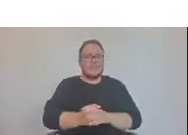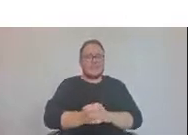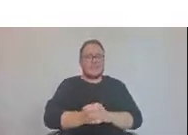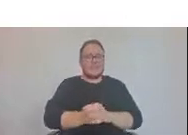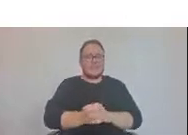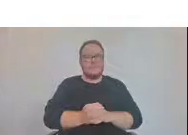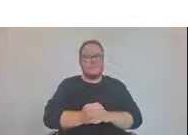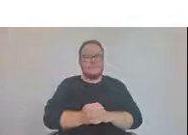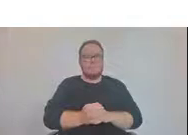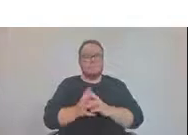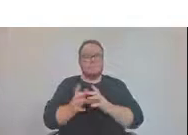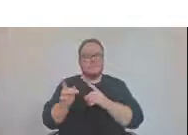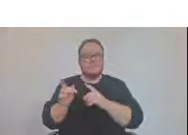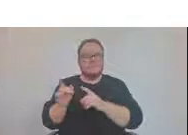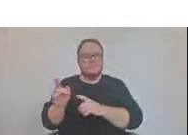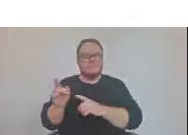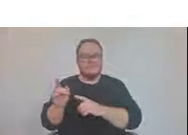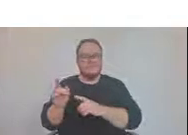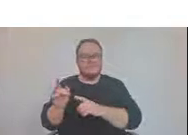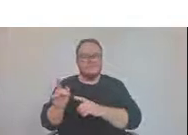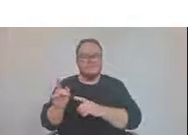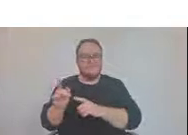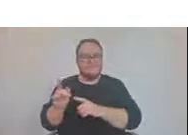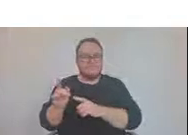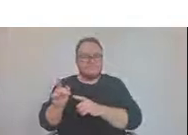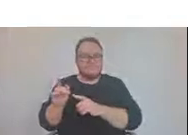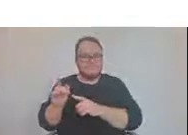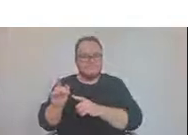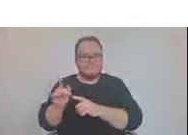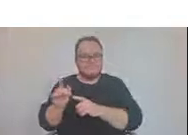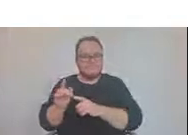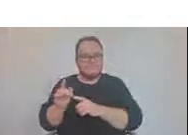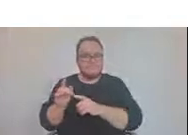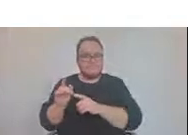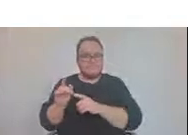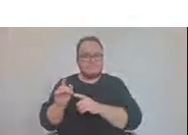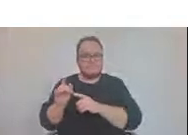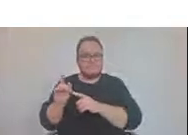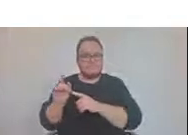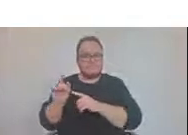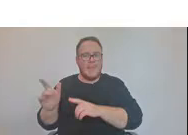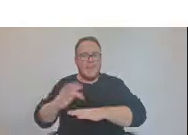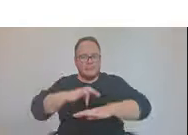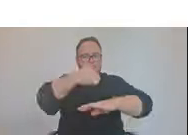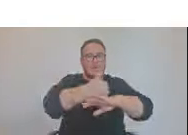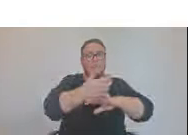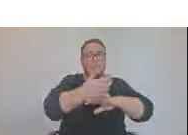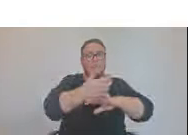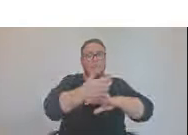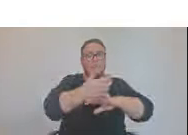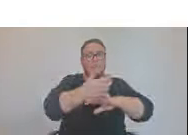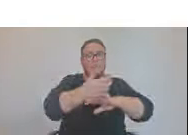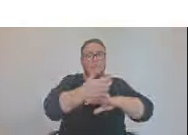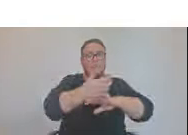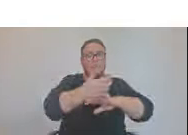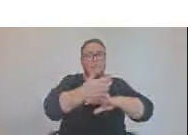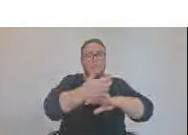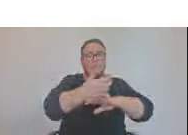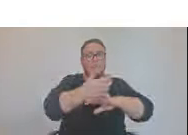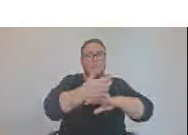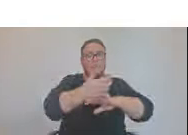forward and established very early on in the pandemic our incident coordination centre, which actually on behalf of the whole